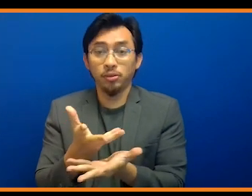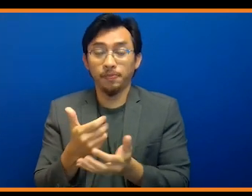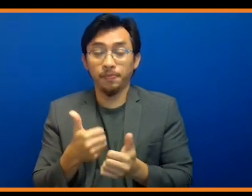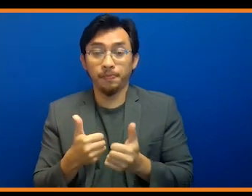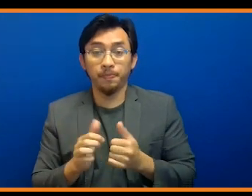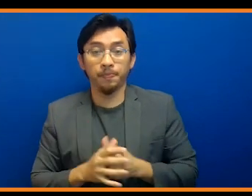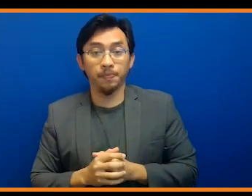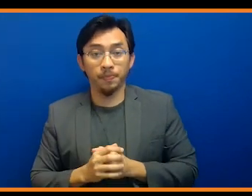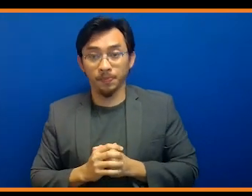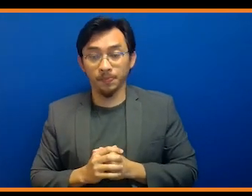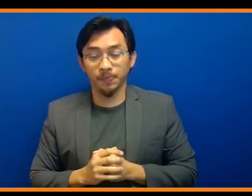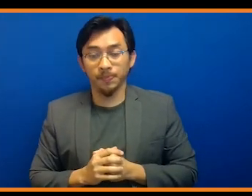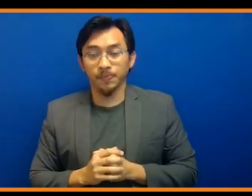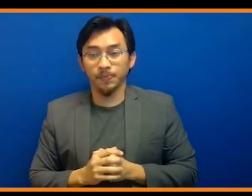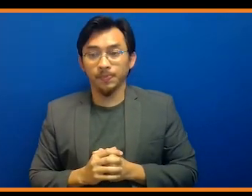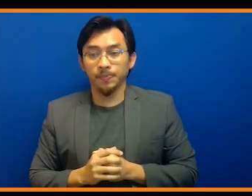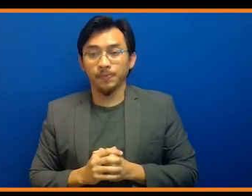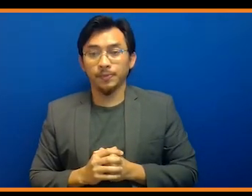uh,